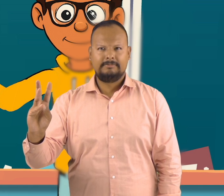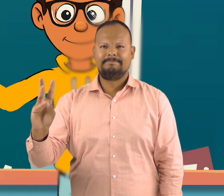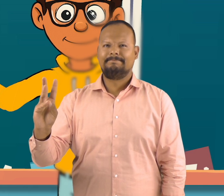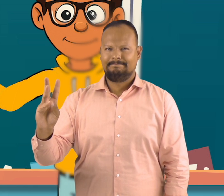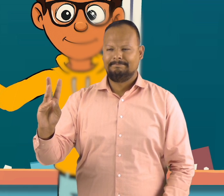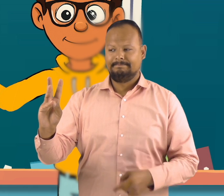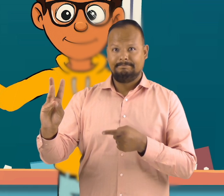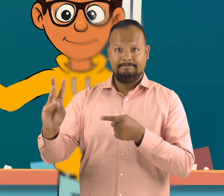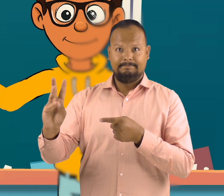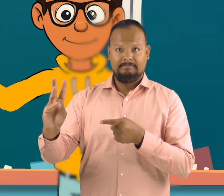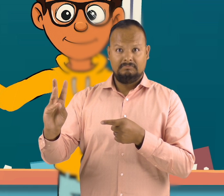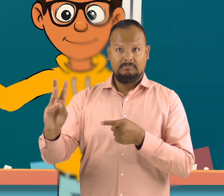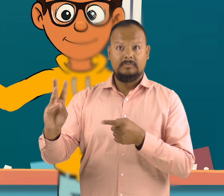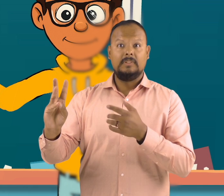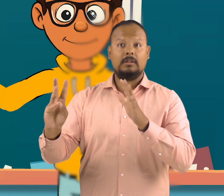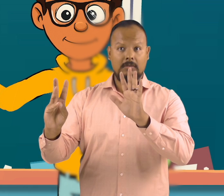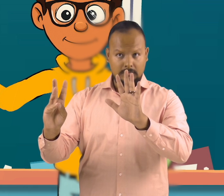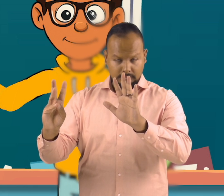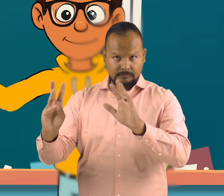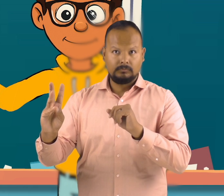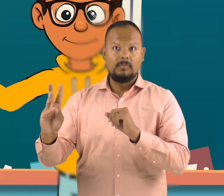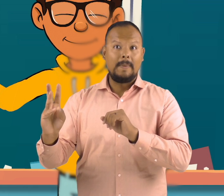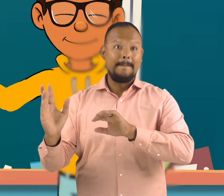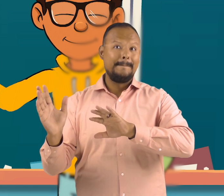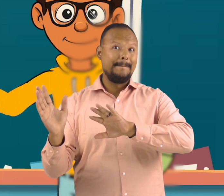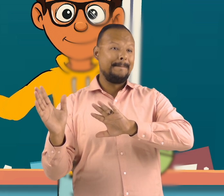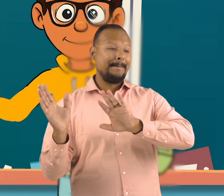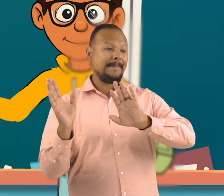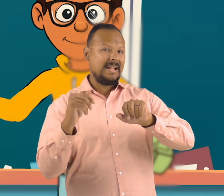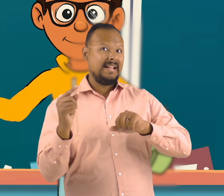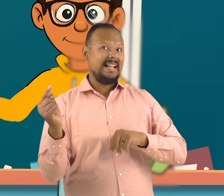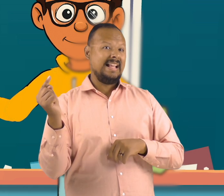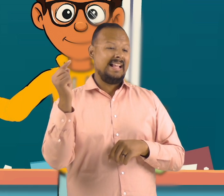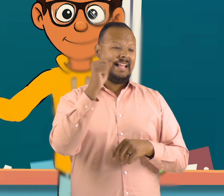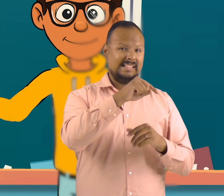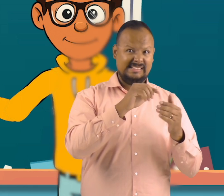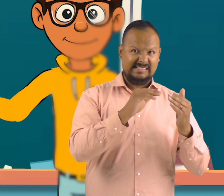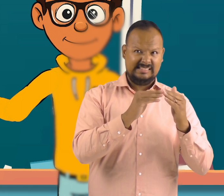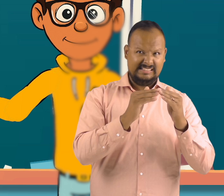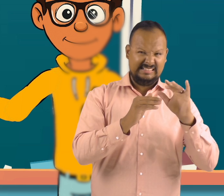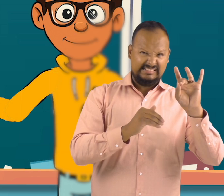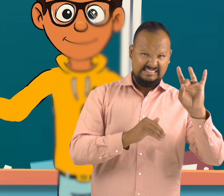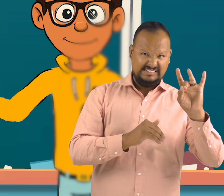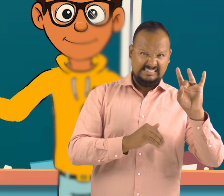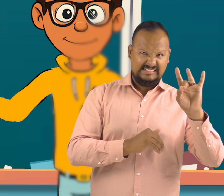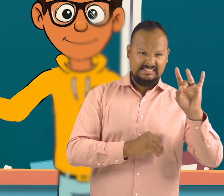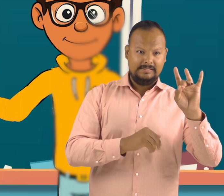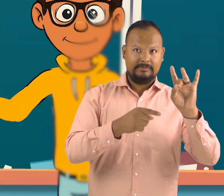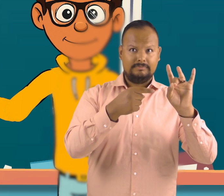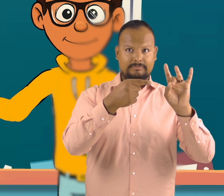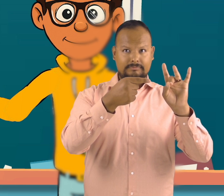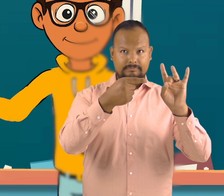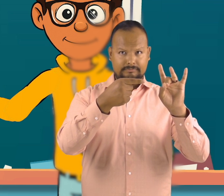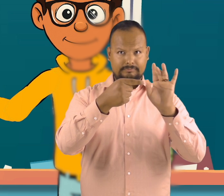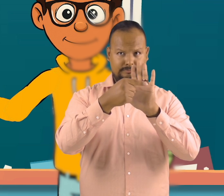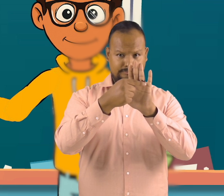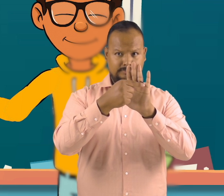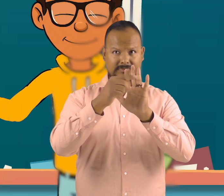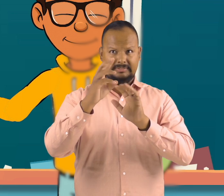figured out, we are ready to solve the equation. 8 minus 6 plus 3